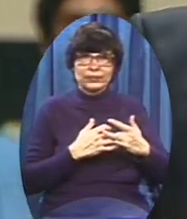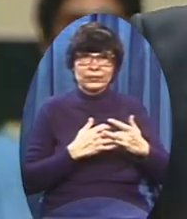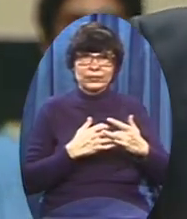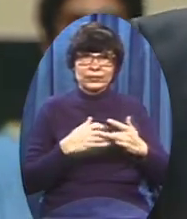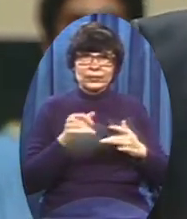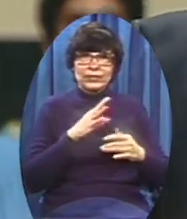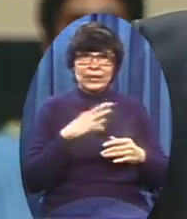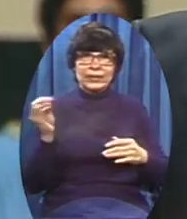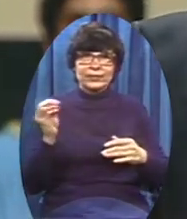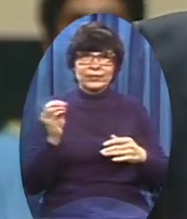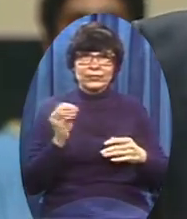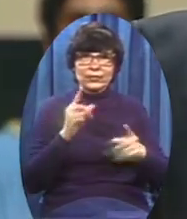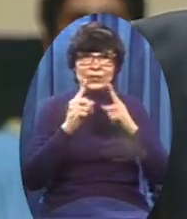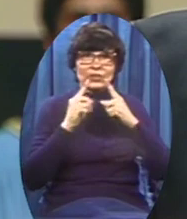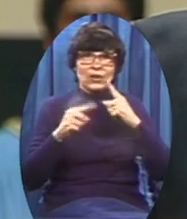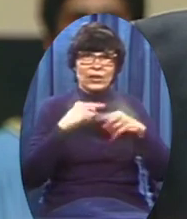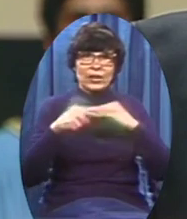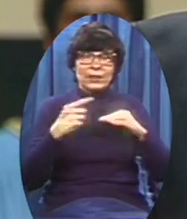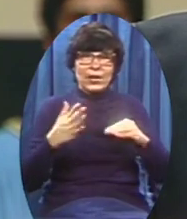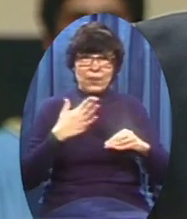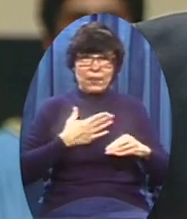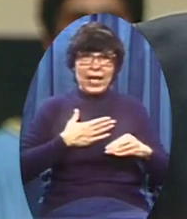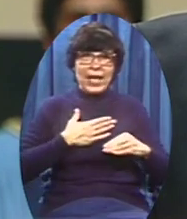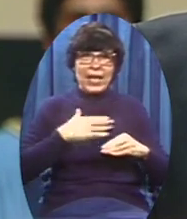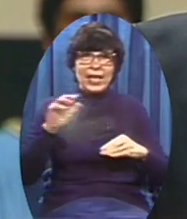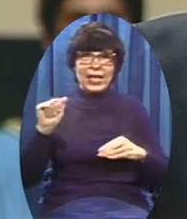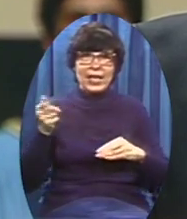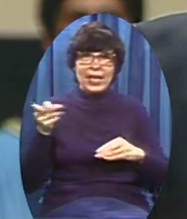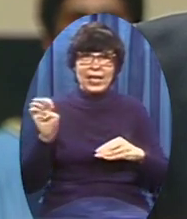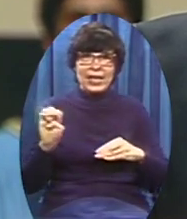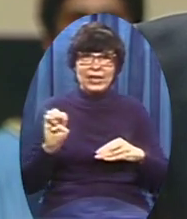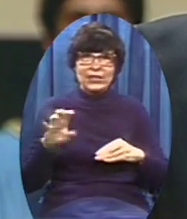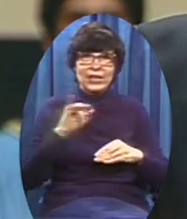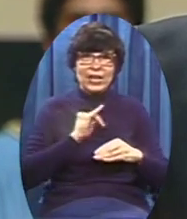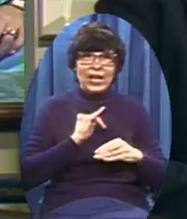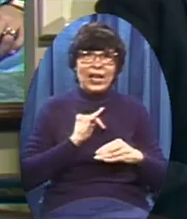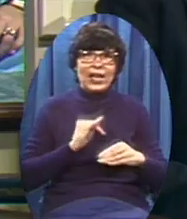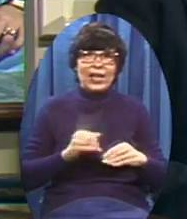Referring to my age a moment ago, I'm determined to live as long as he lives.